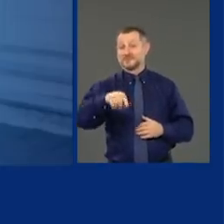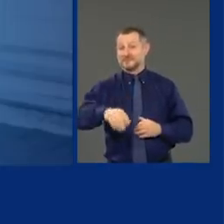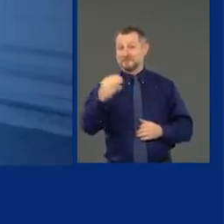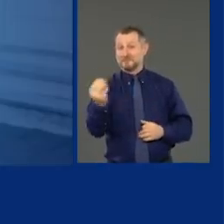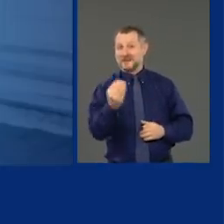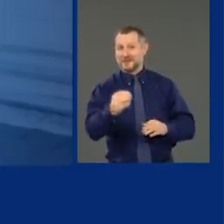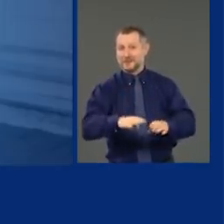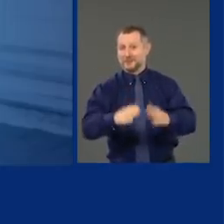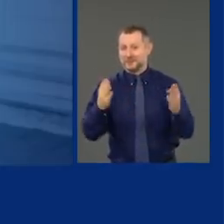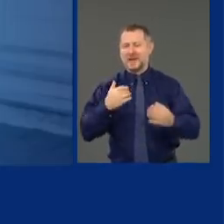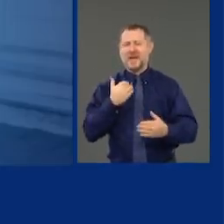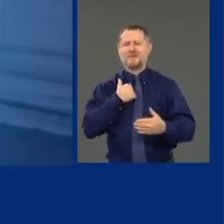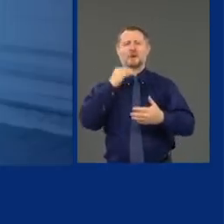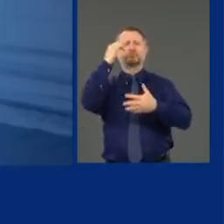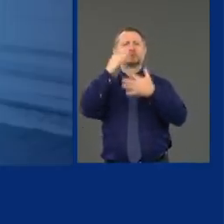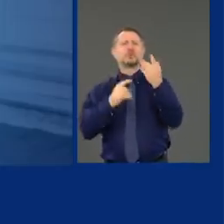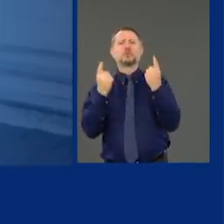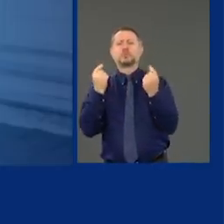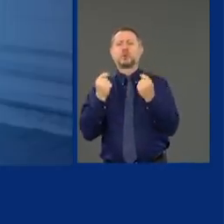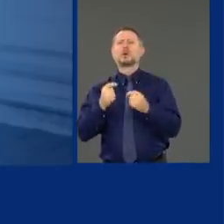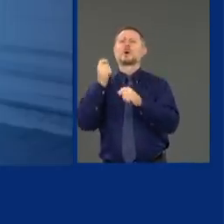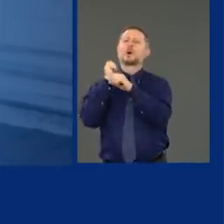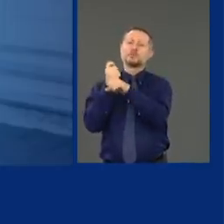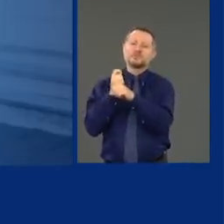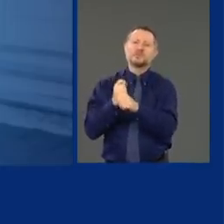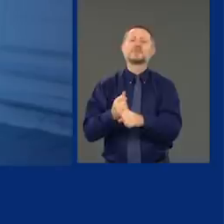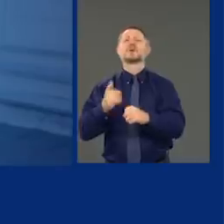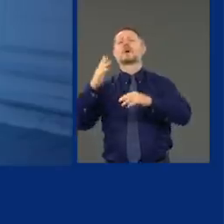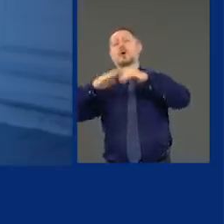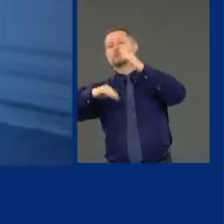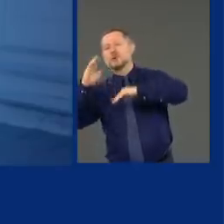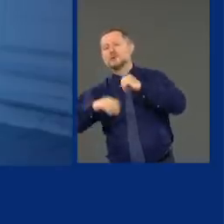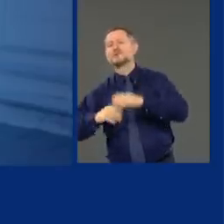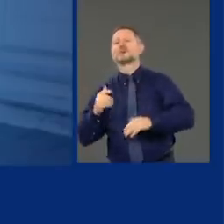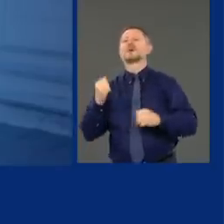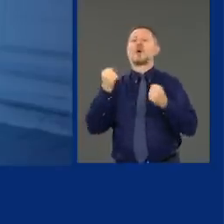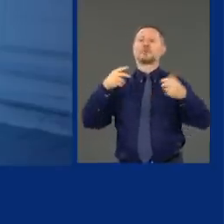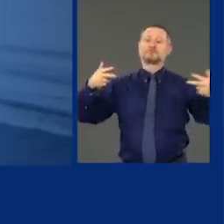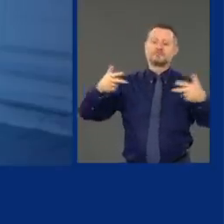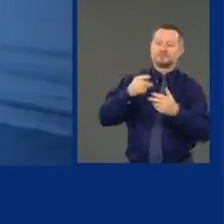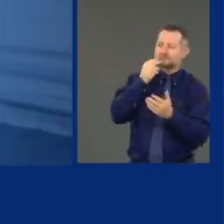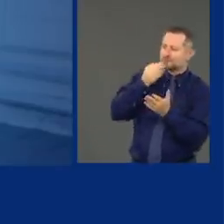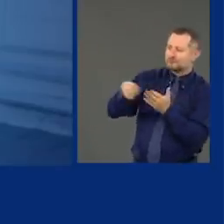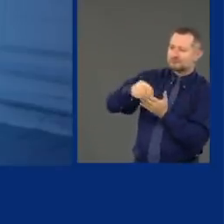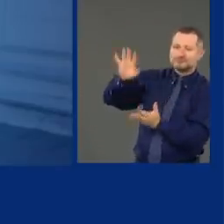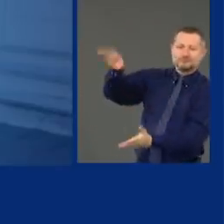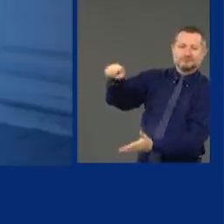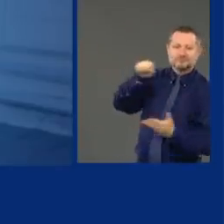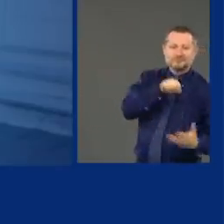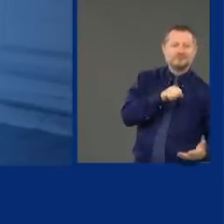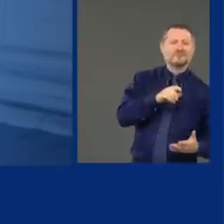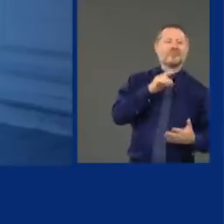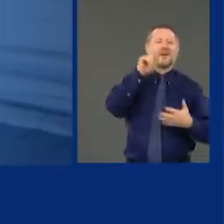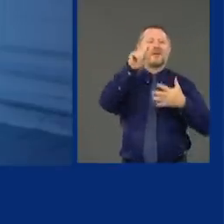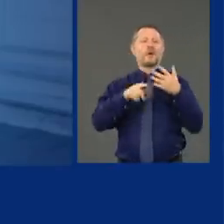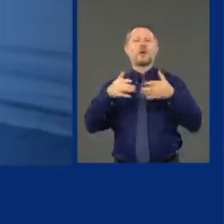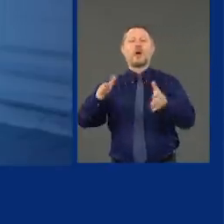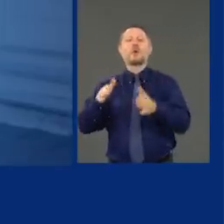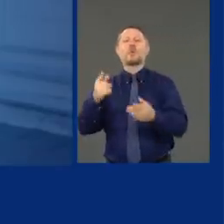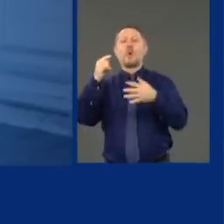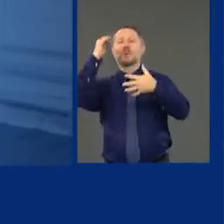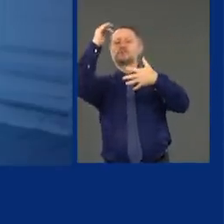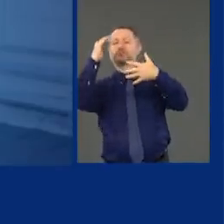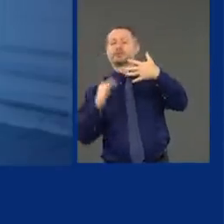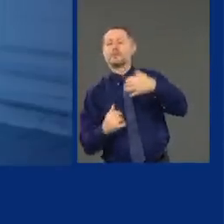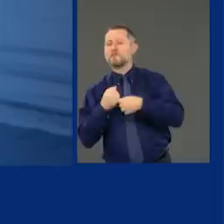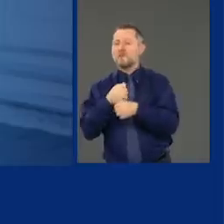it's manufacturing, it's curbside pickup. Pursuant to these rules, curbside pickup, in-store pickup